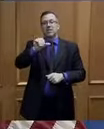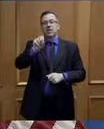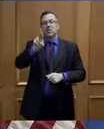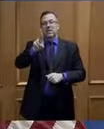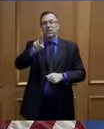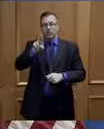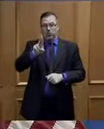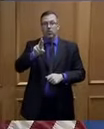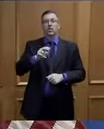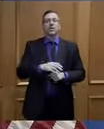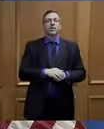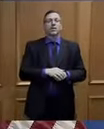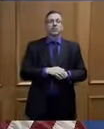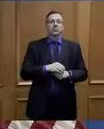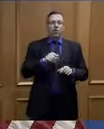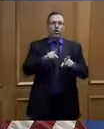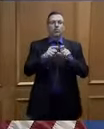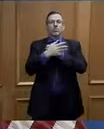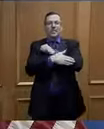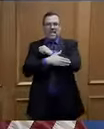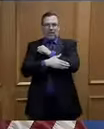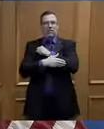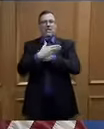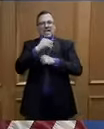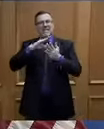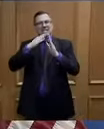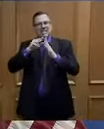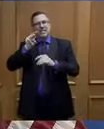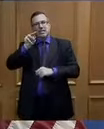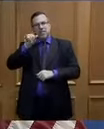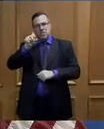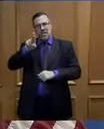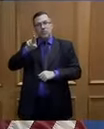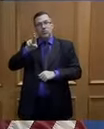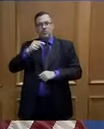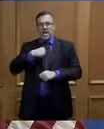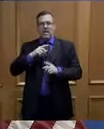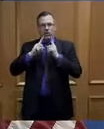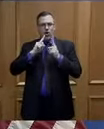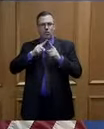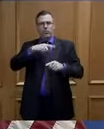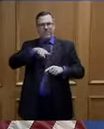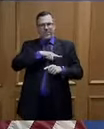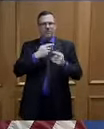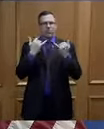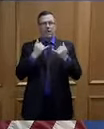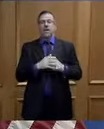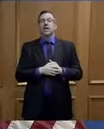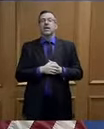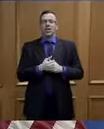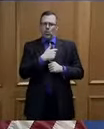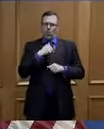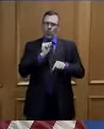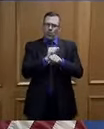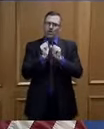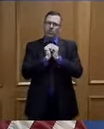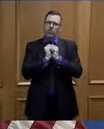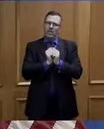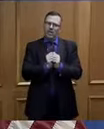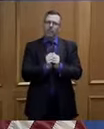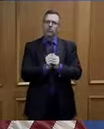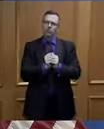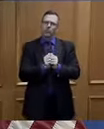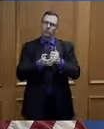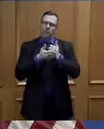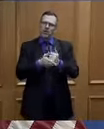cities, including the county mayors from those cities. And we're working together in a unified way to make decisions that are